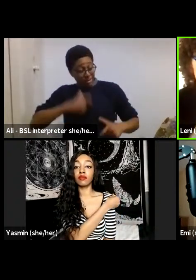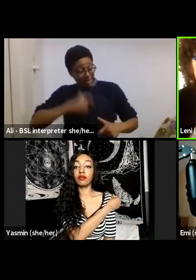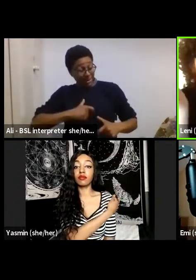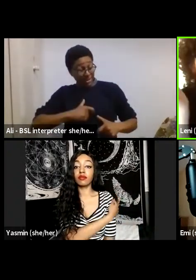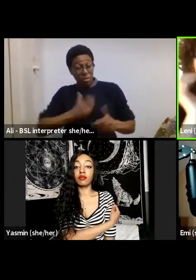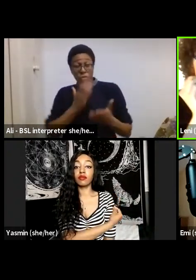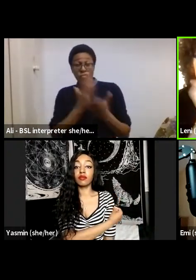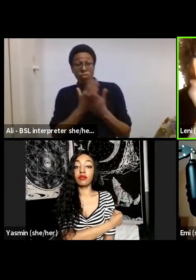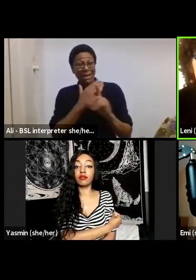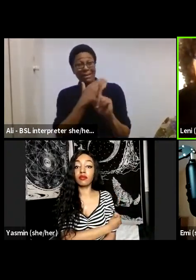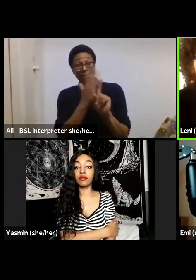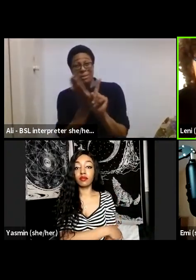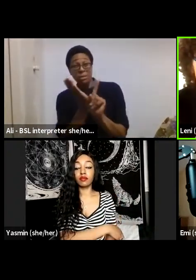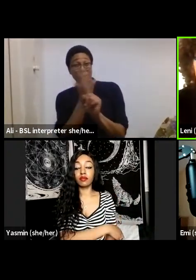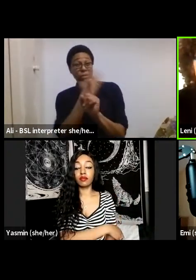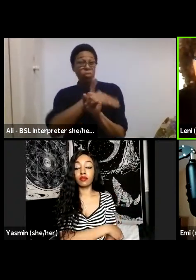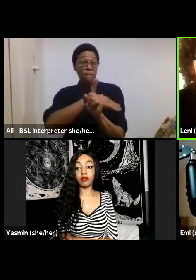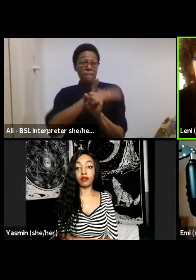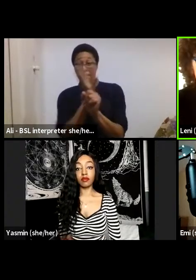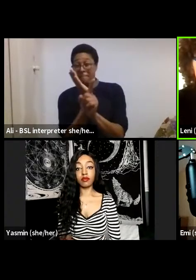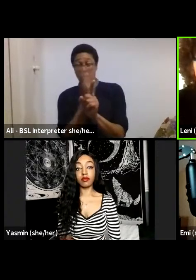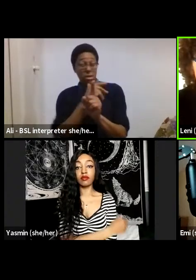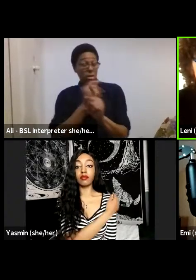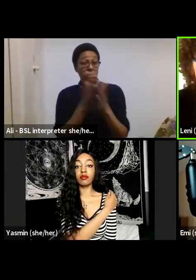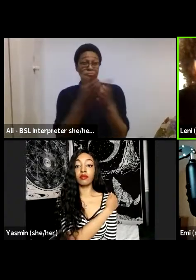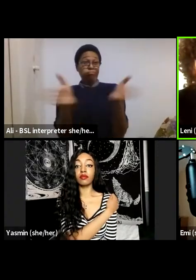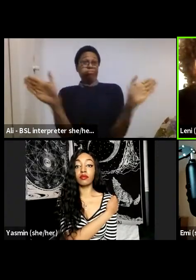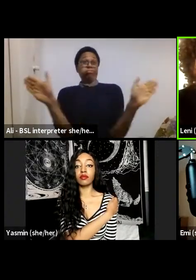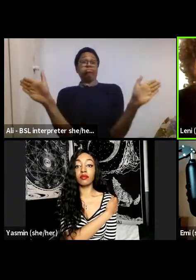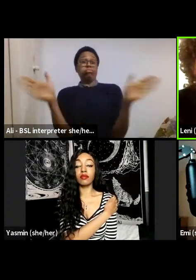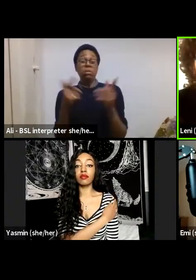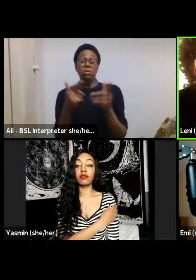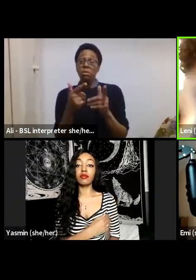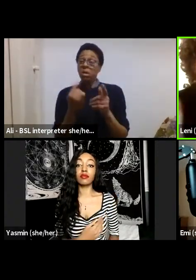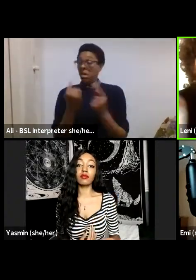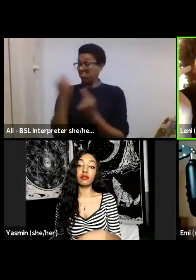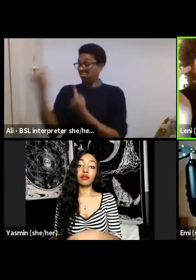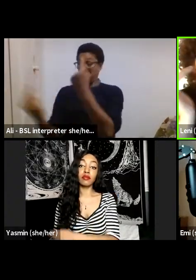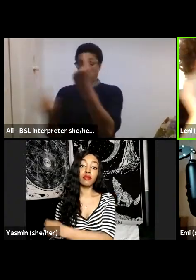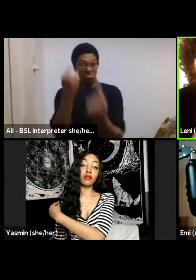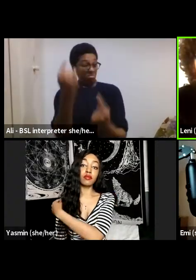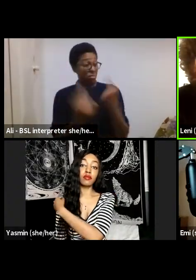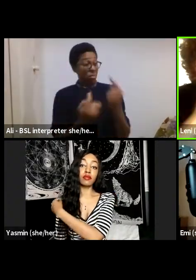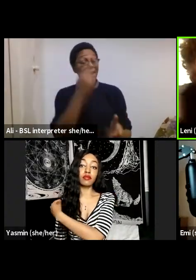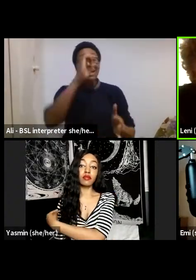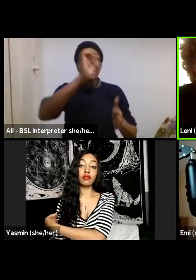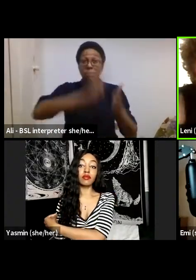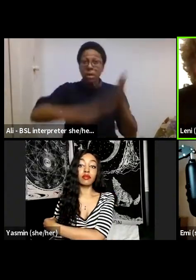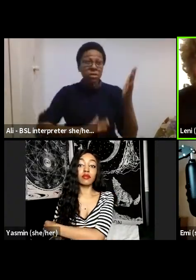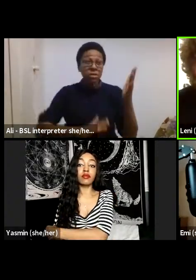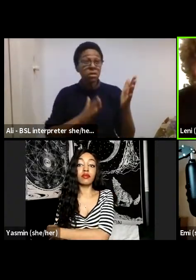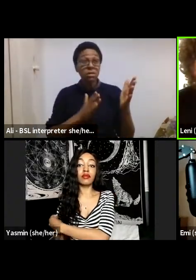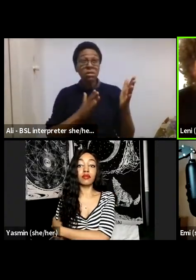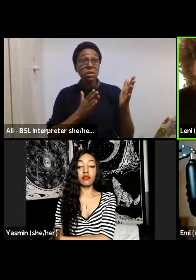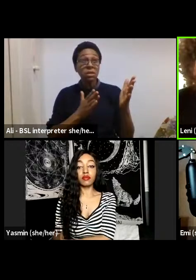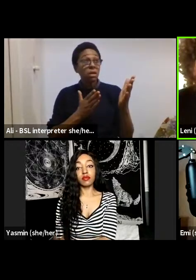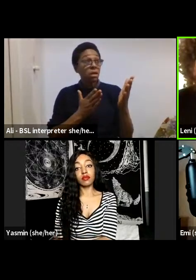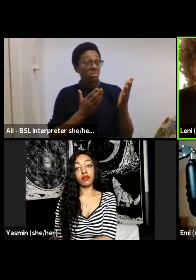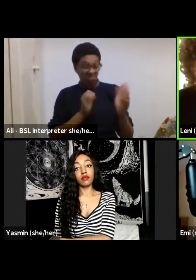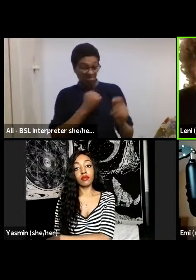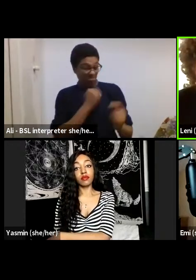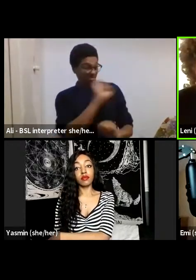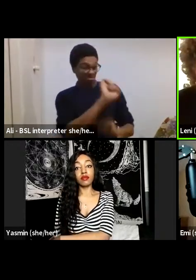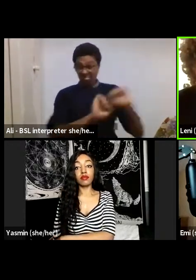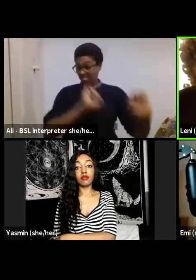of identities within that umbrella, and also that people's experiences across all aspects of their lives can be very,